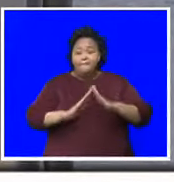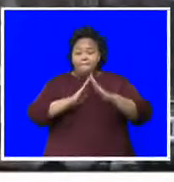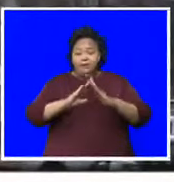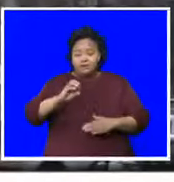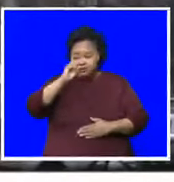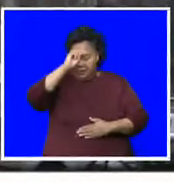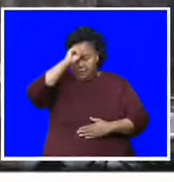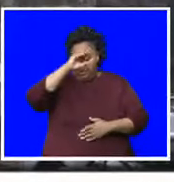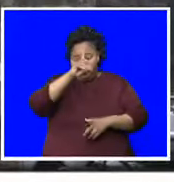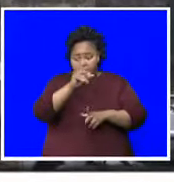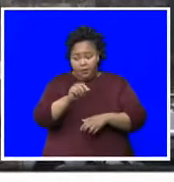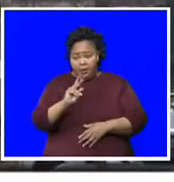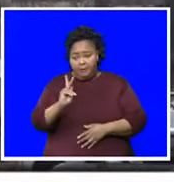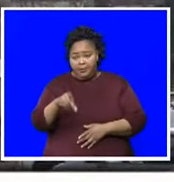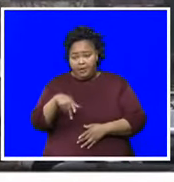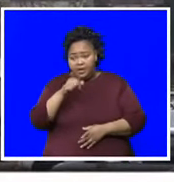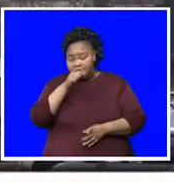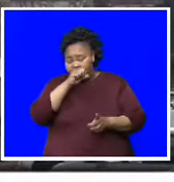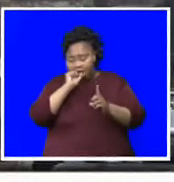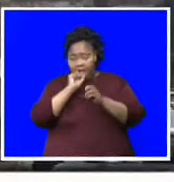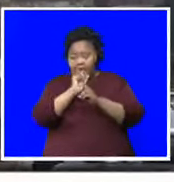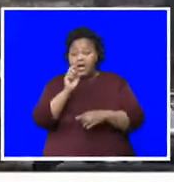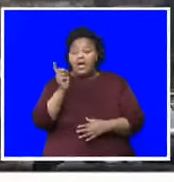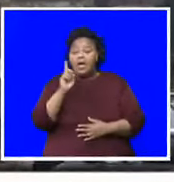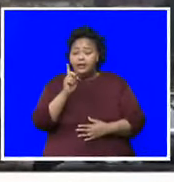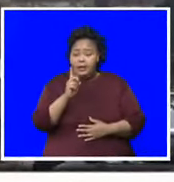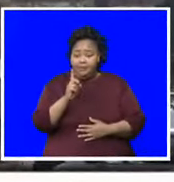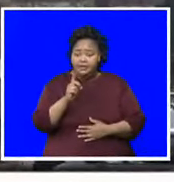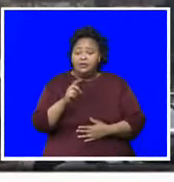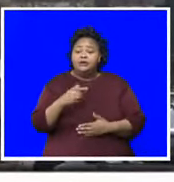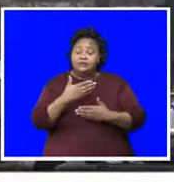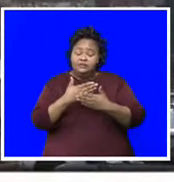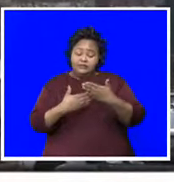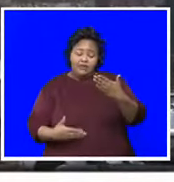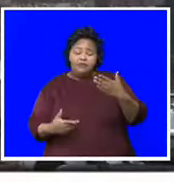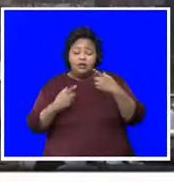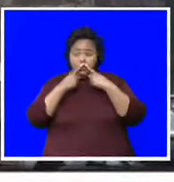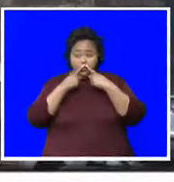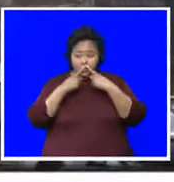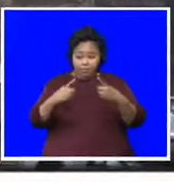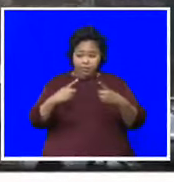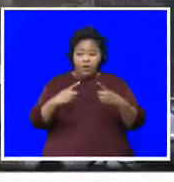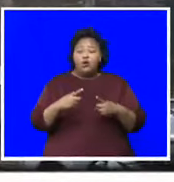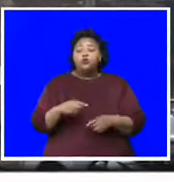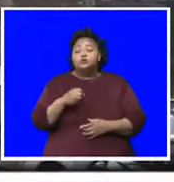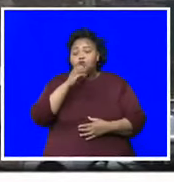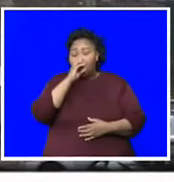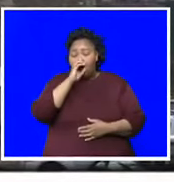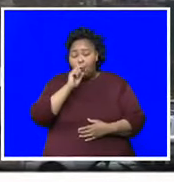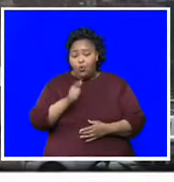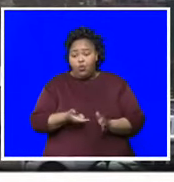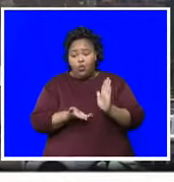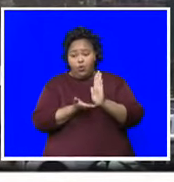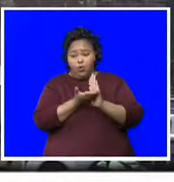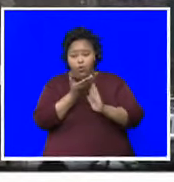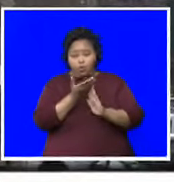Resources and Energy Principal Secretary Dr. Dlamini has issued a statement about a fuel price hike